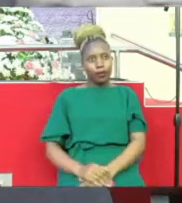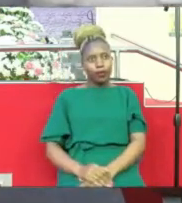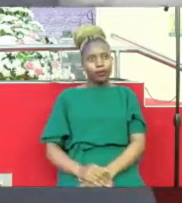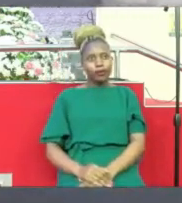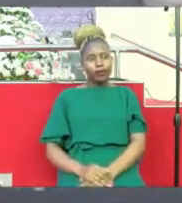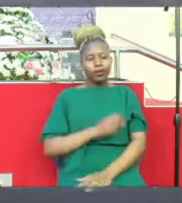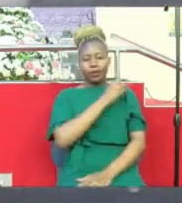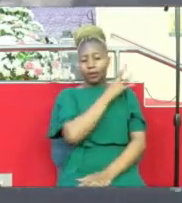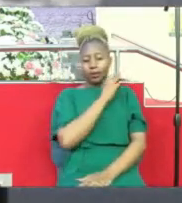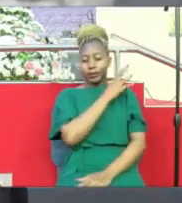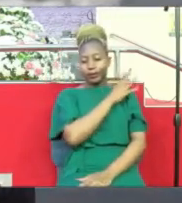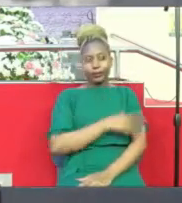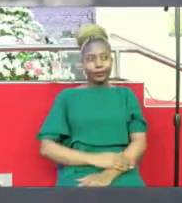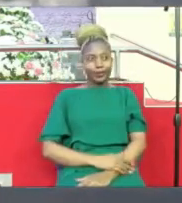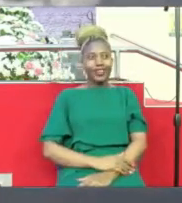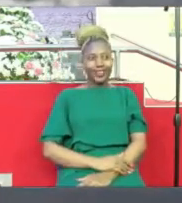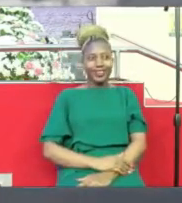mind.